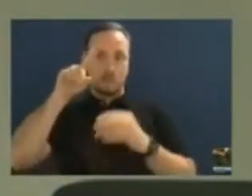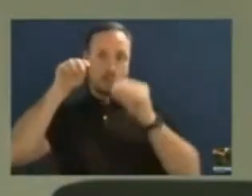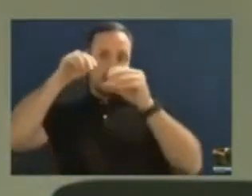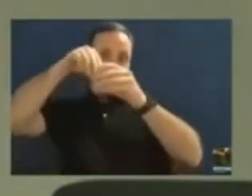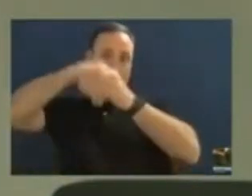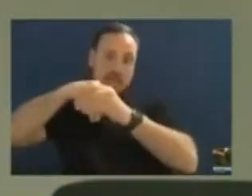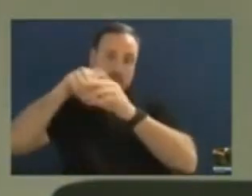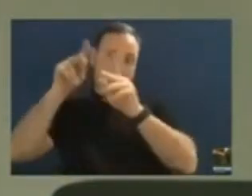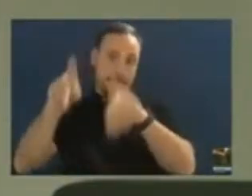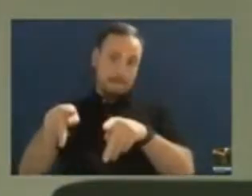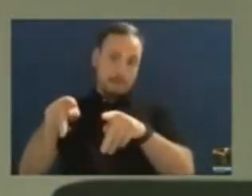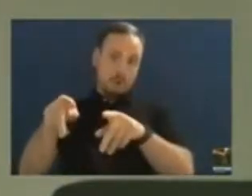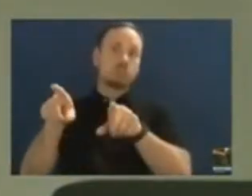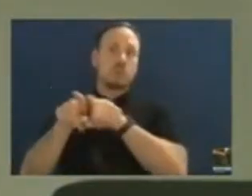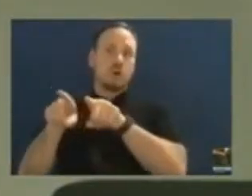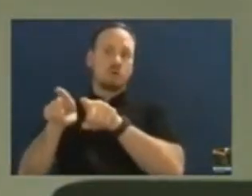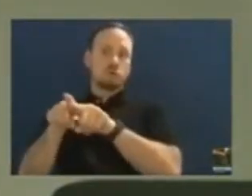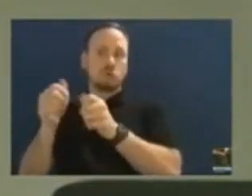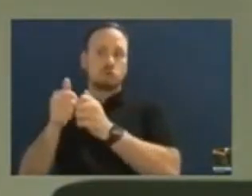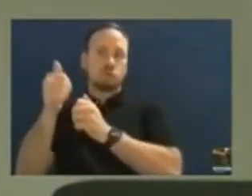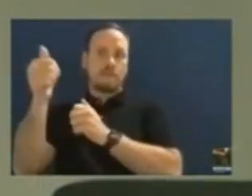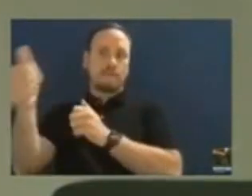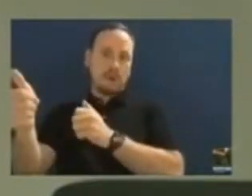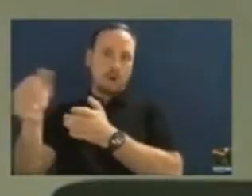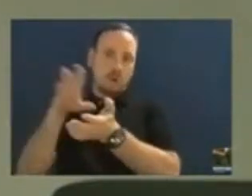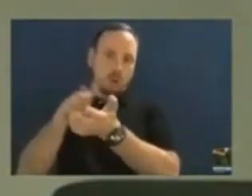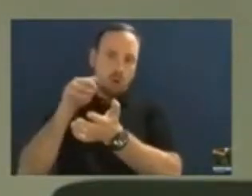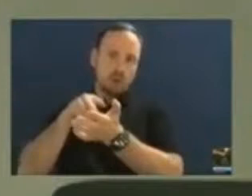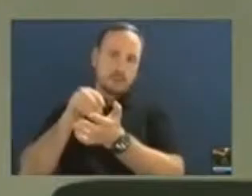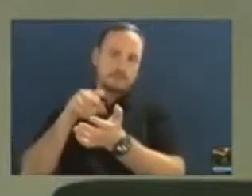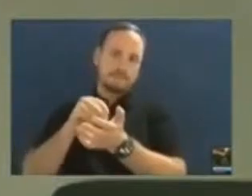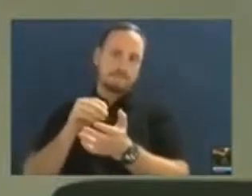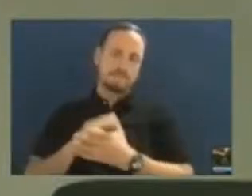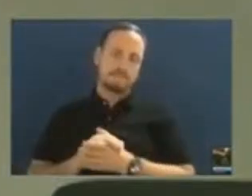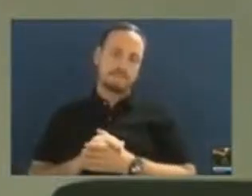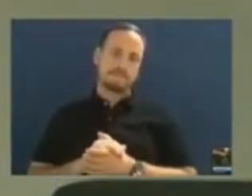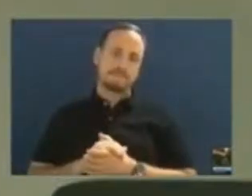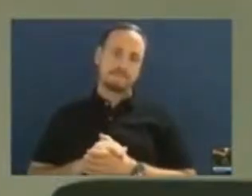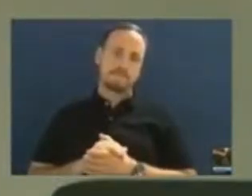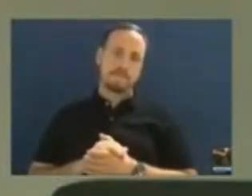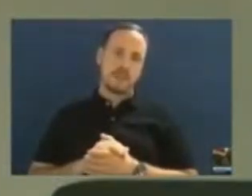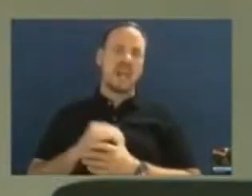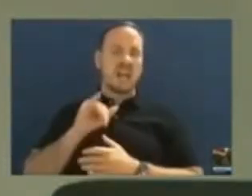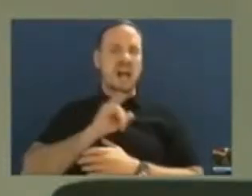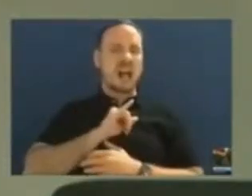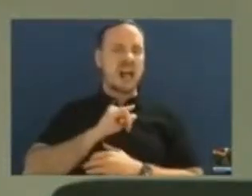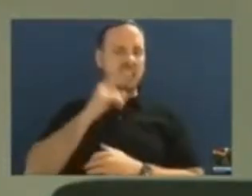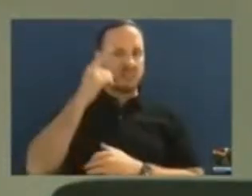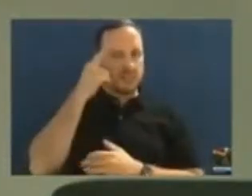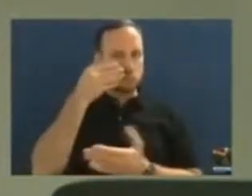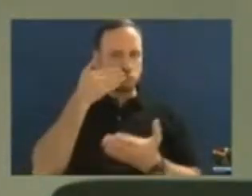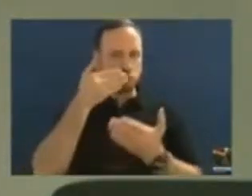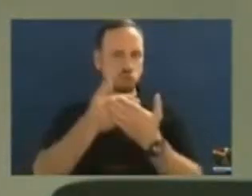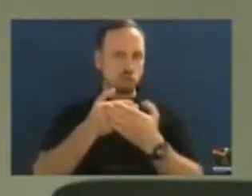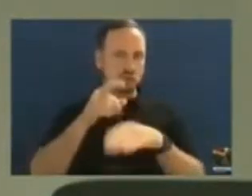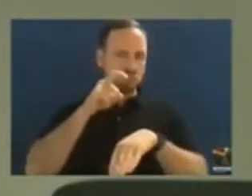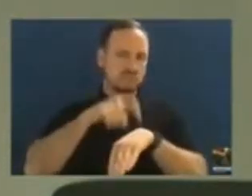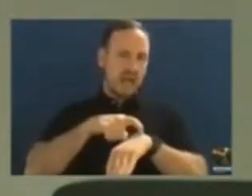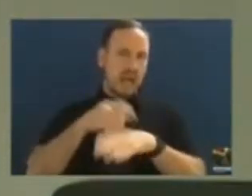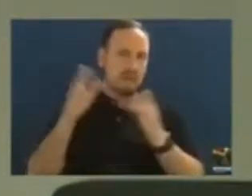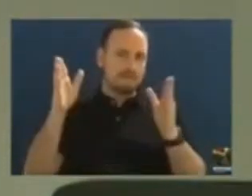remote. So I do think that this is a good time frame as we start with